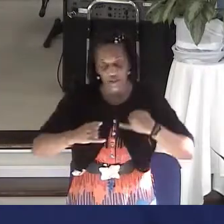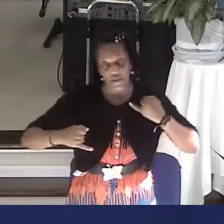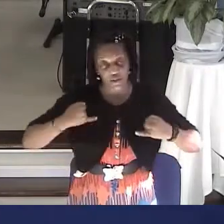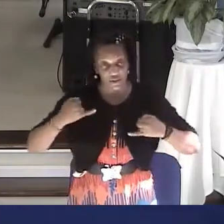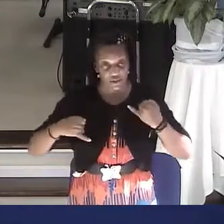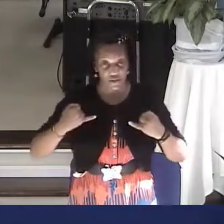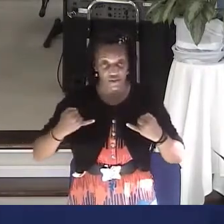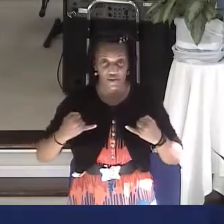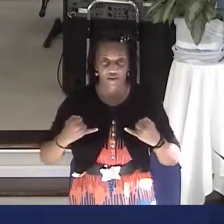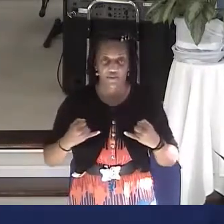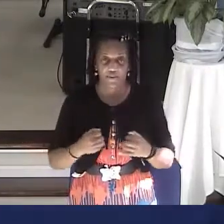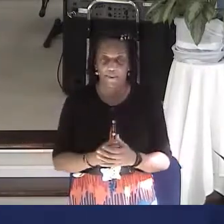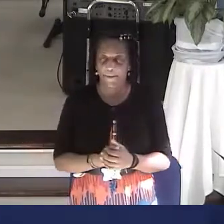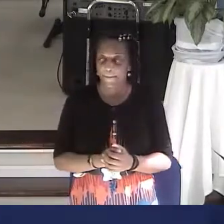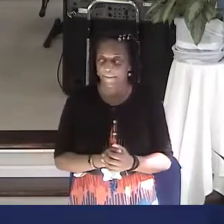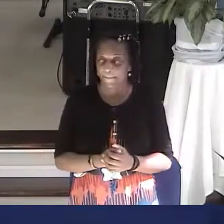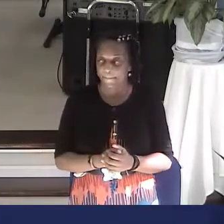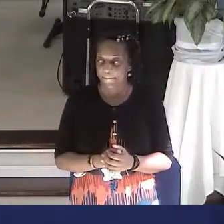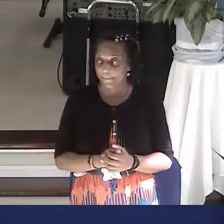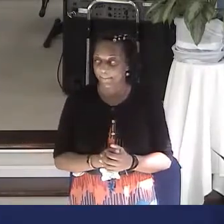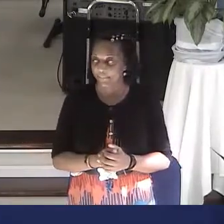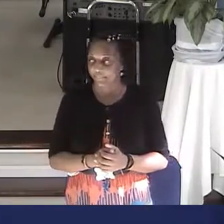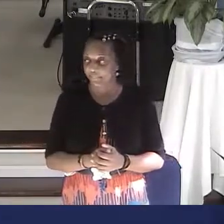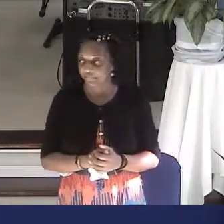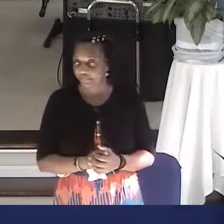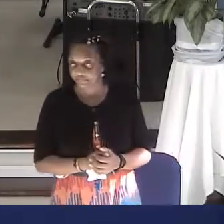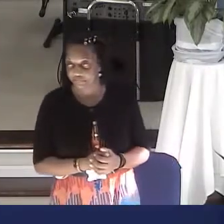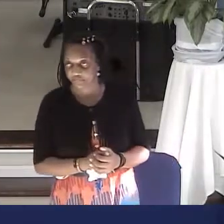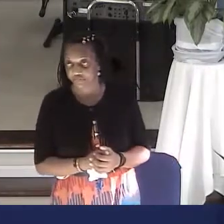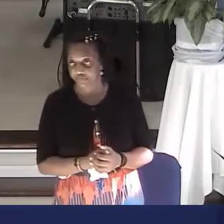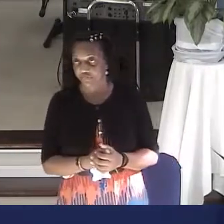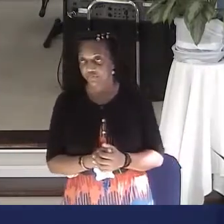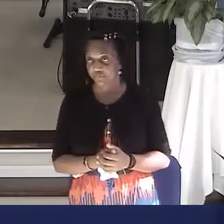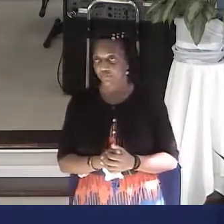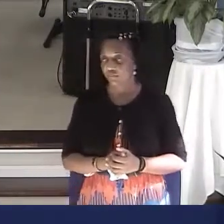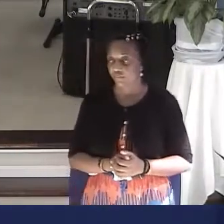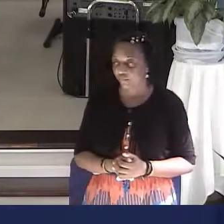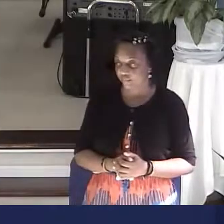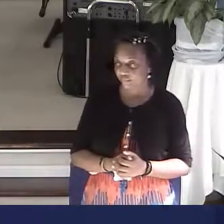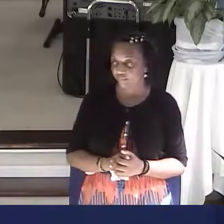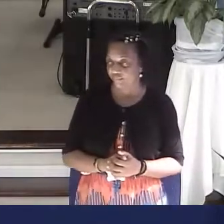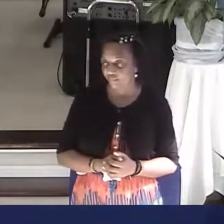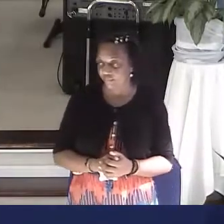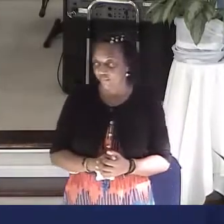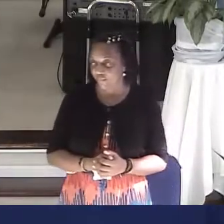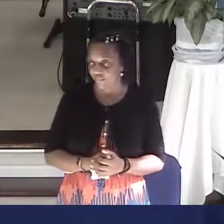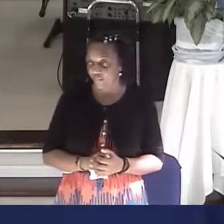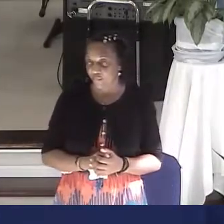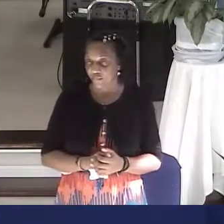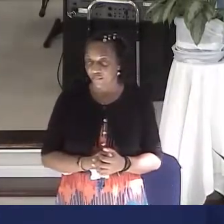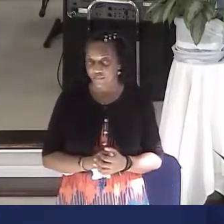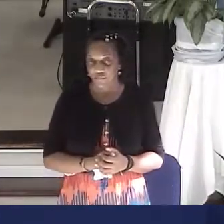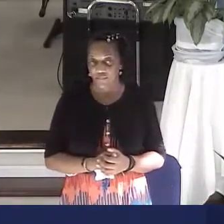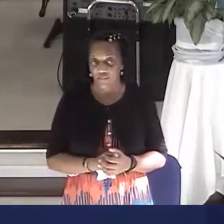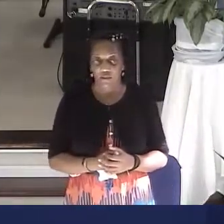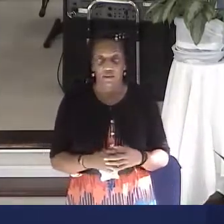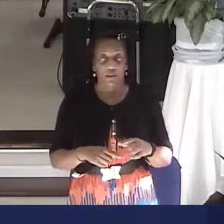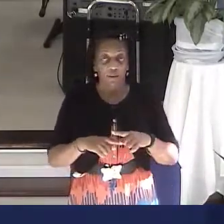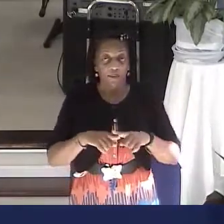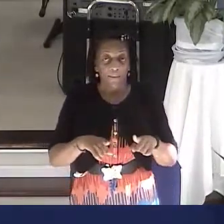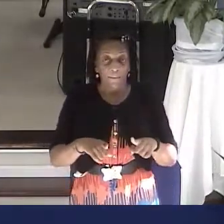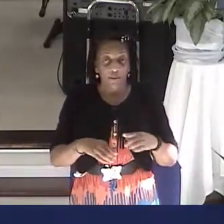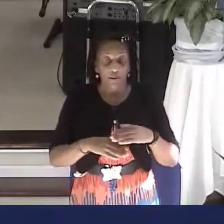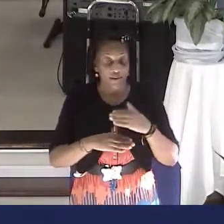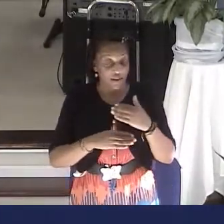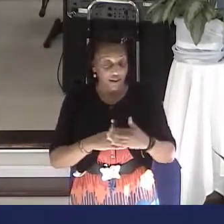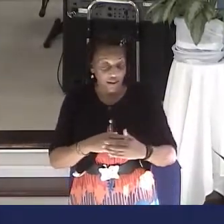returned, you know, after having been on break, because I felt like the fire was shut up in my boat. I felt like I was going to explode.